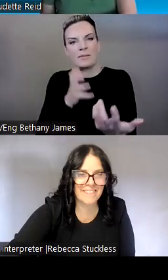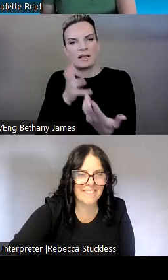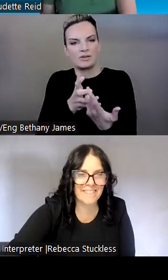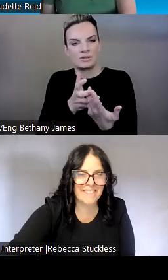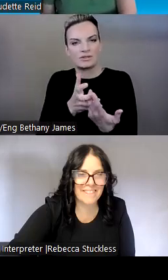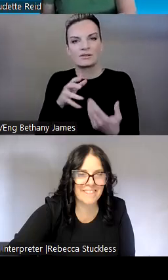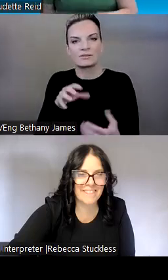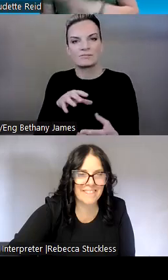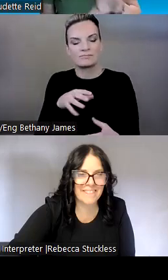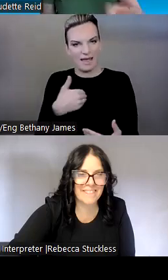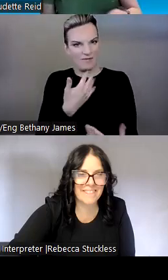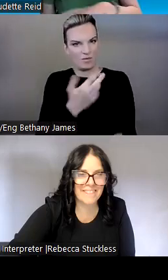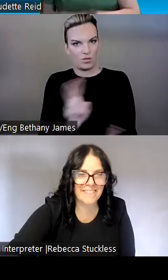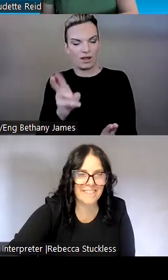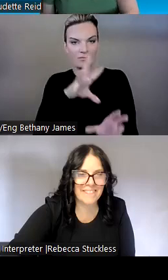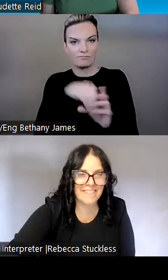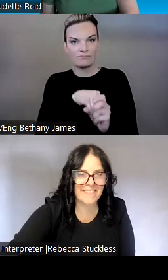iPhone. Now,